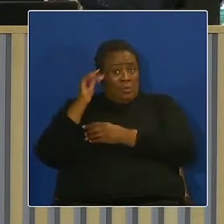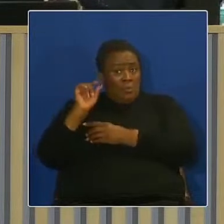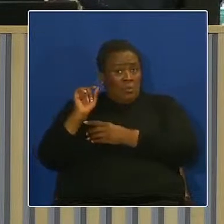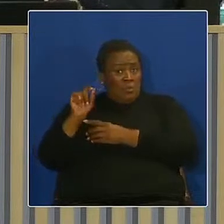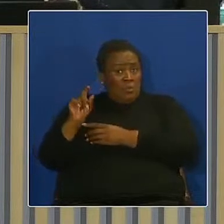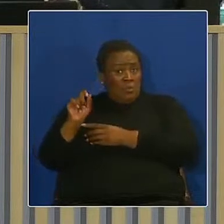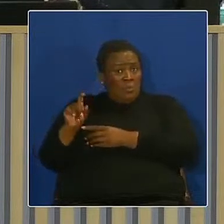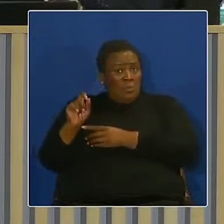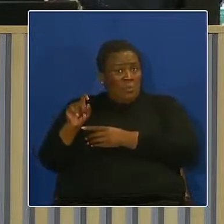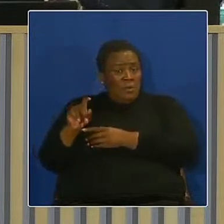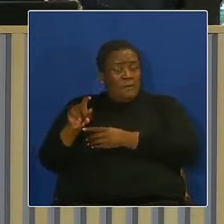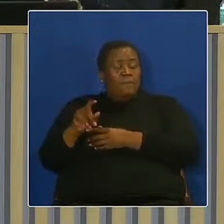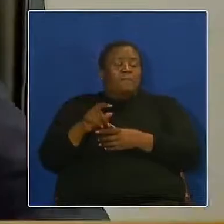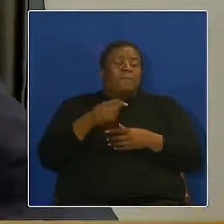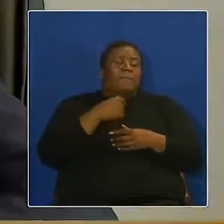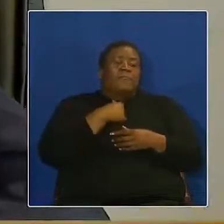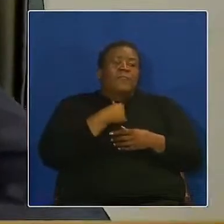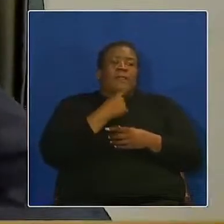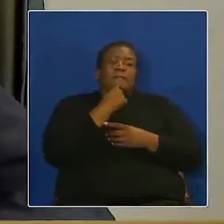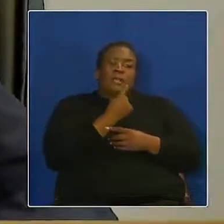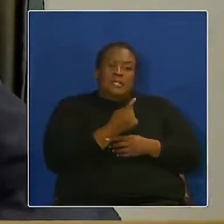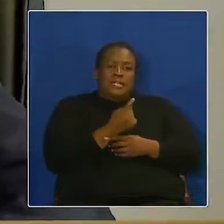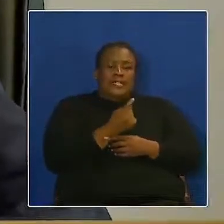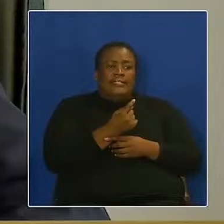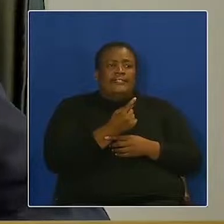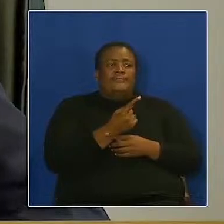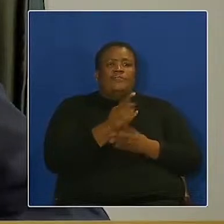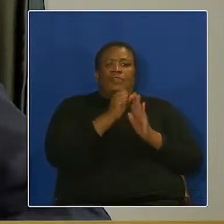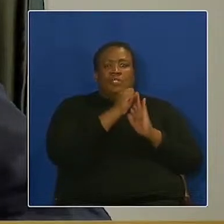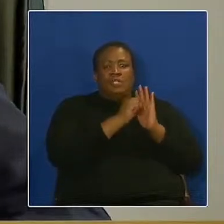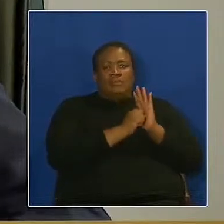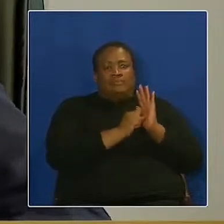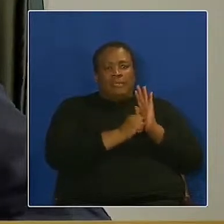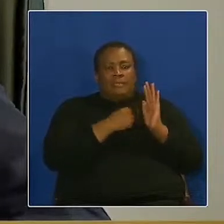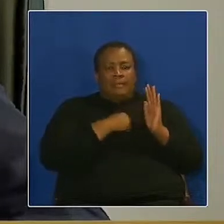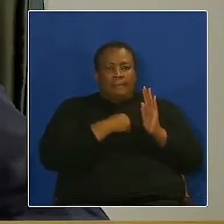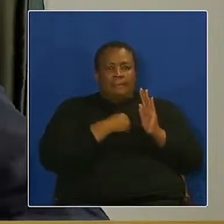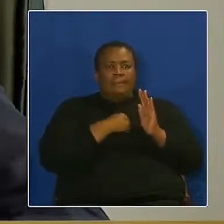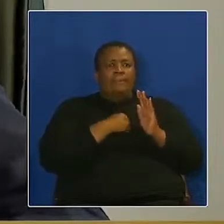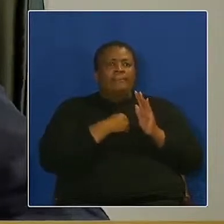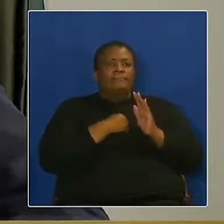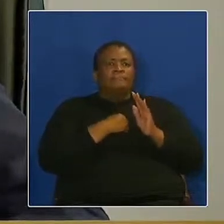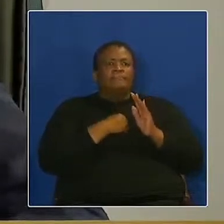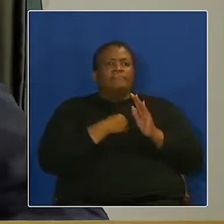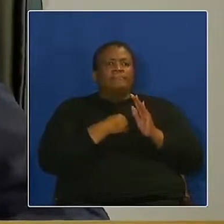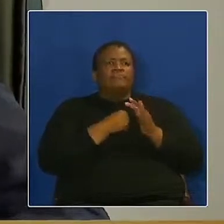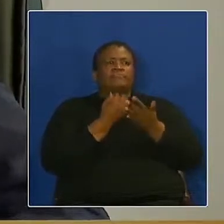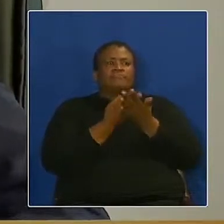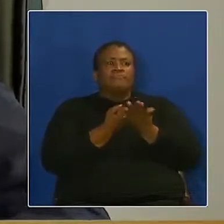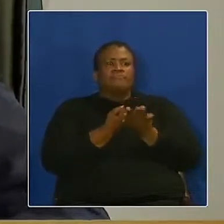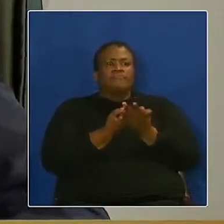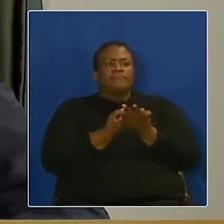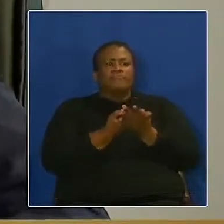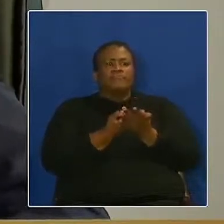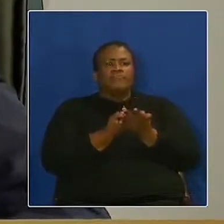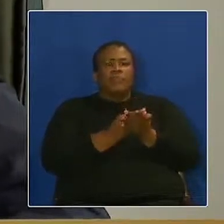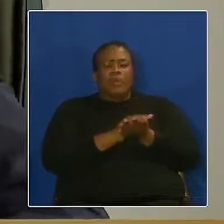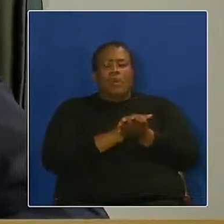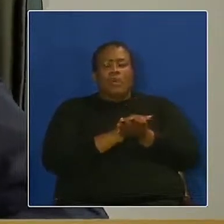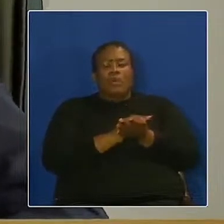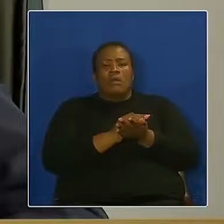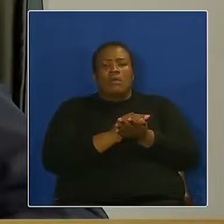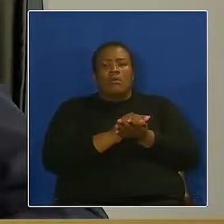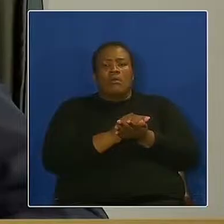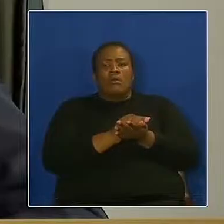As I reflected on my testimony on the fact included in my